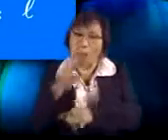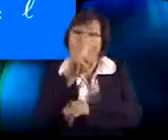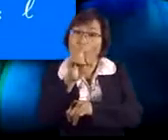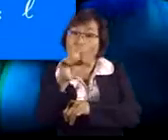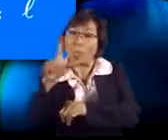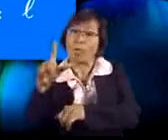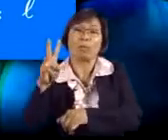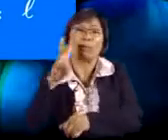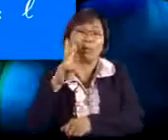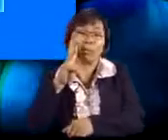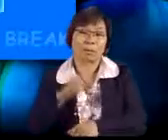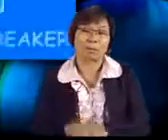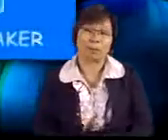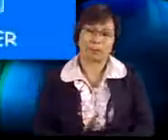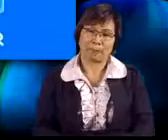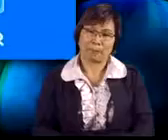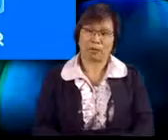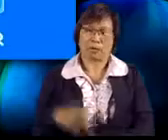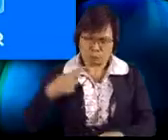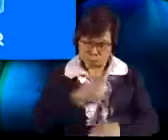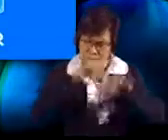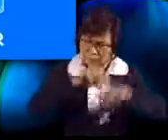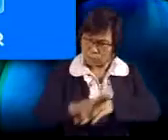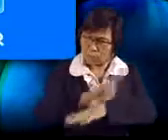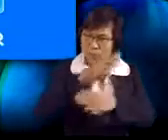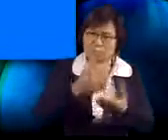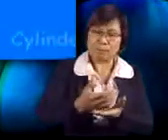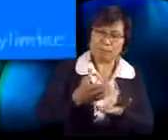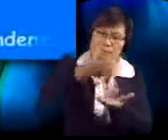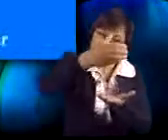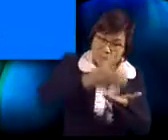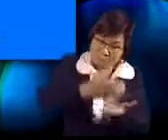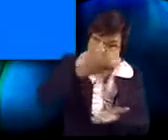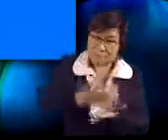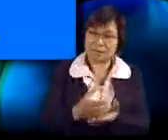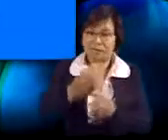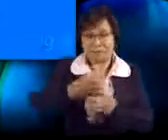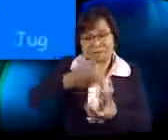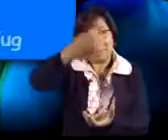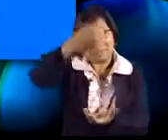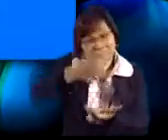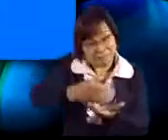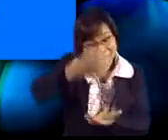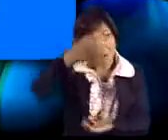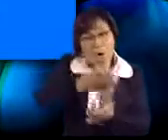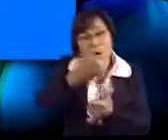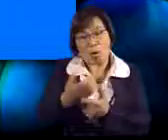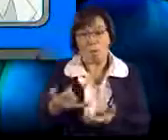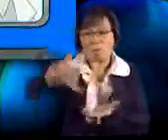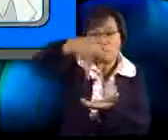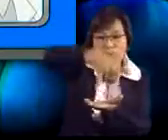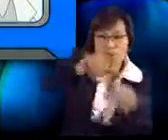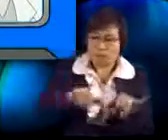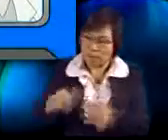of liquid. We can use a beaker, a cylinder, or a measuring